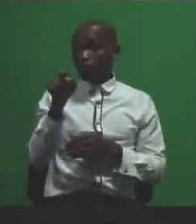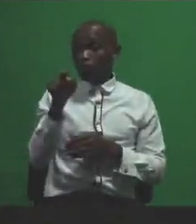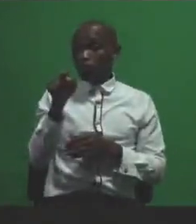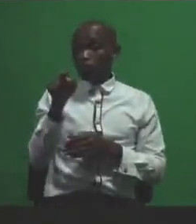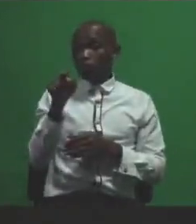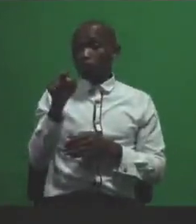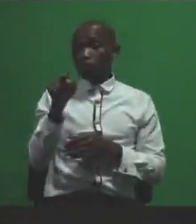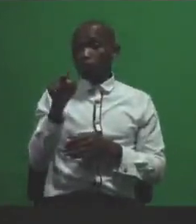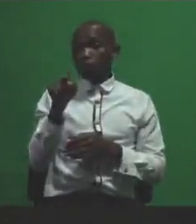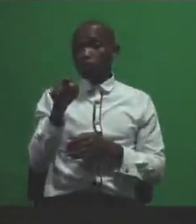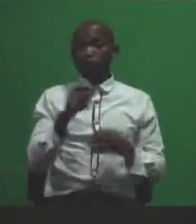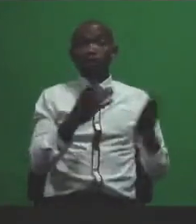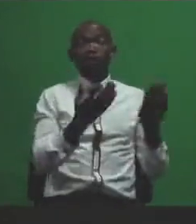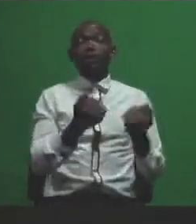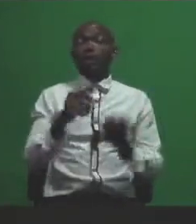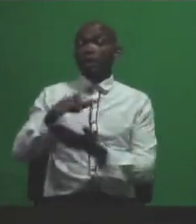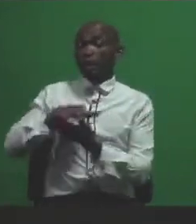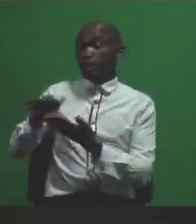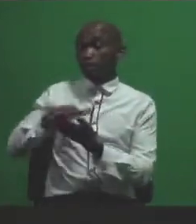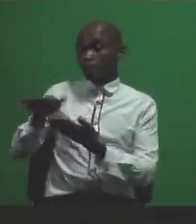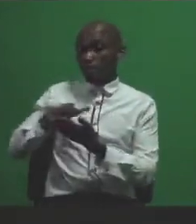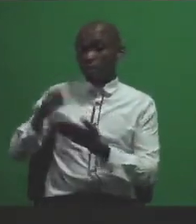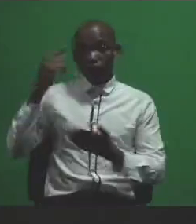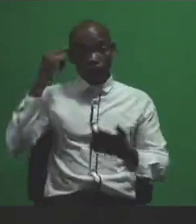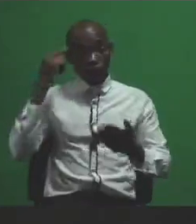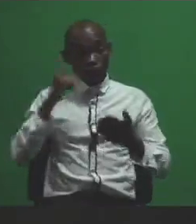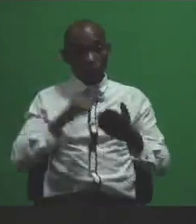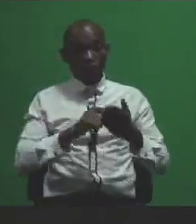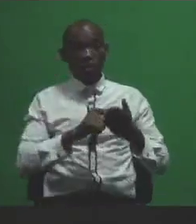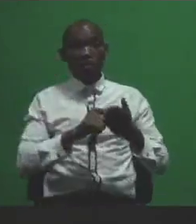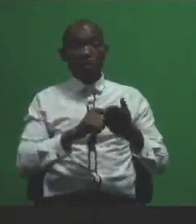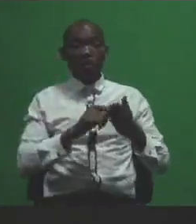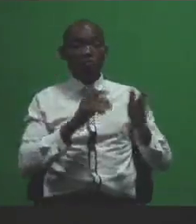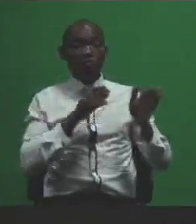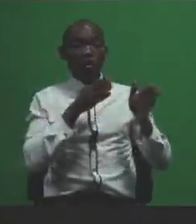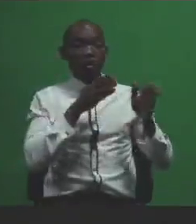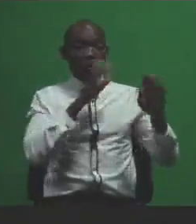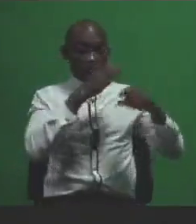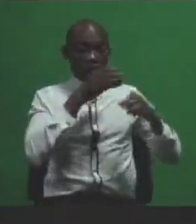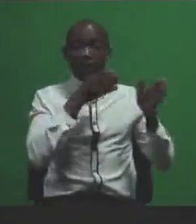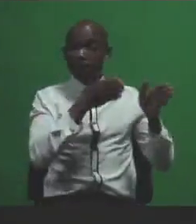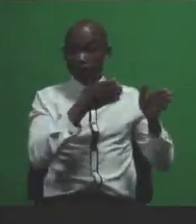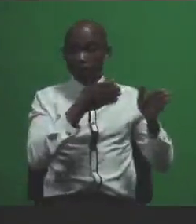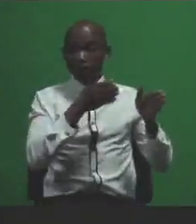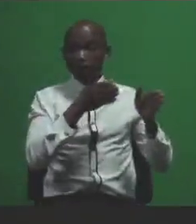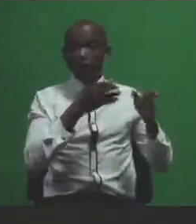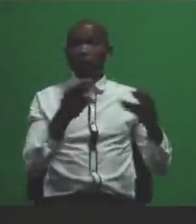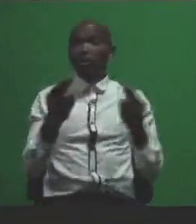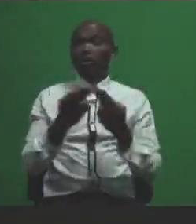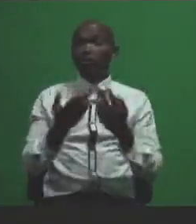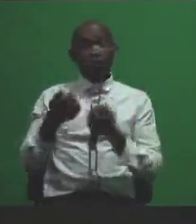to A, explain the meaning of laboratory. B,